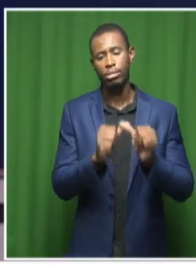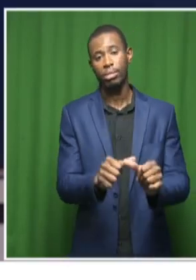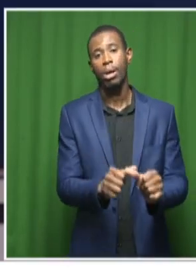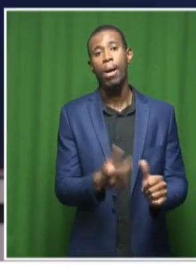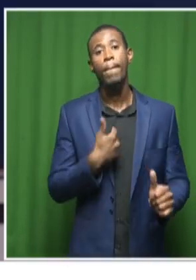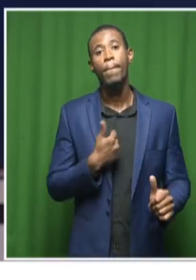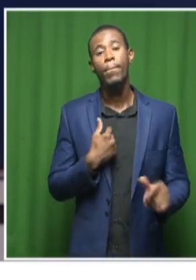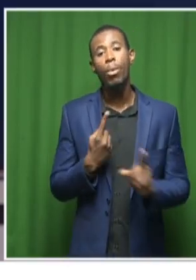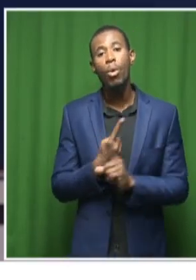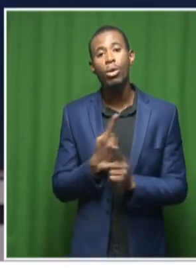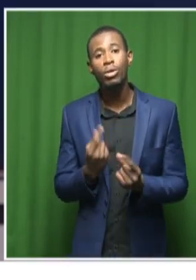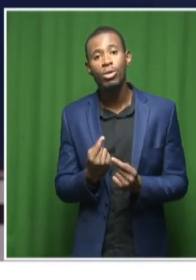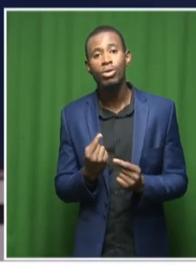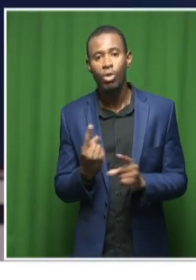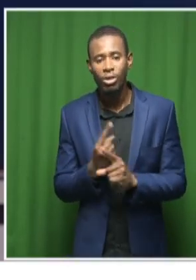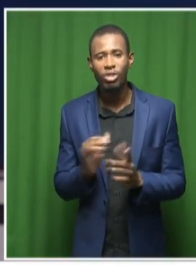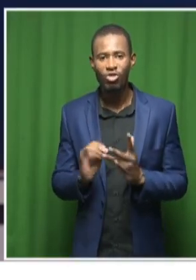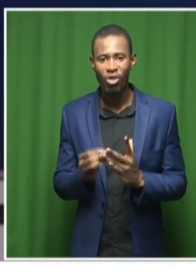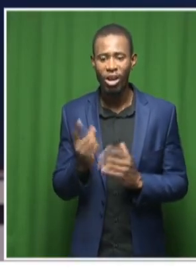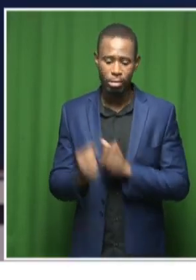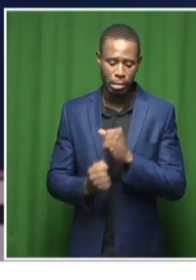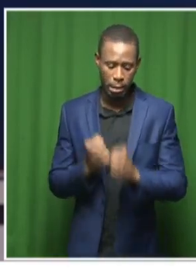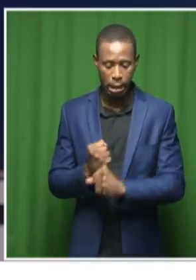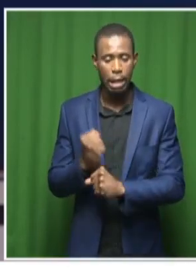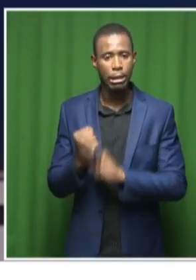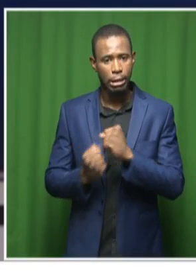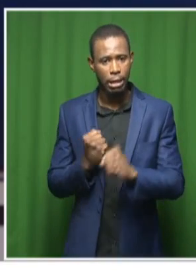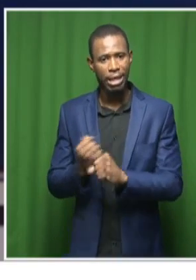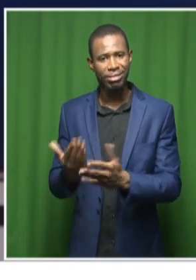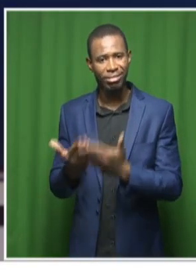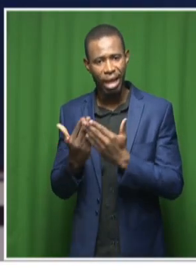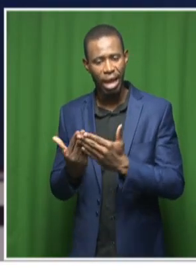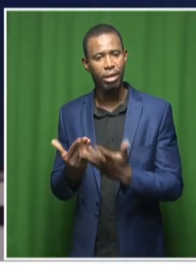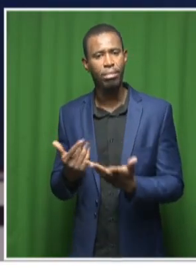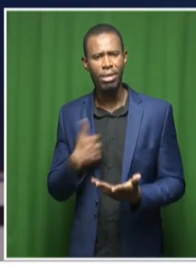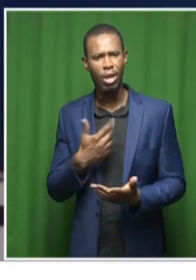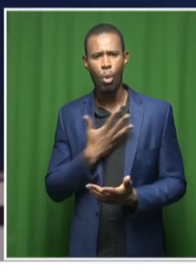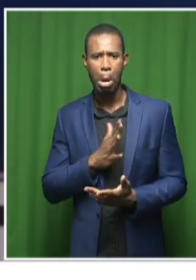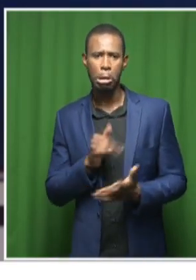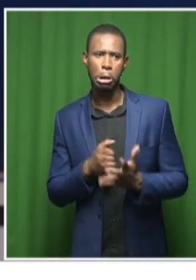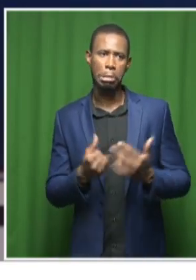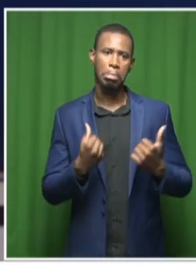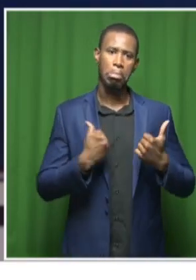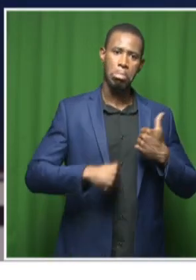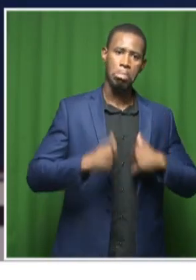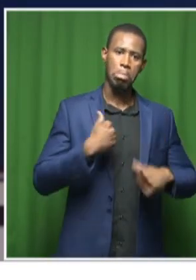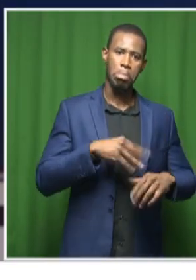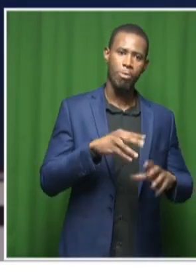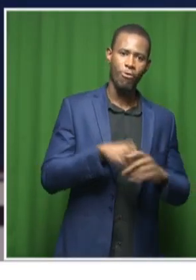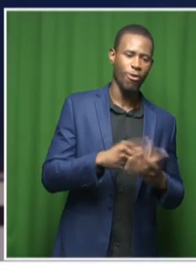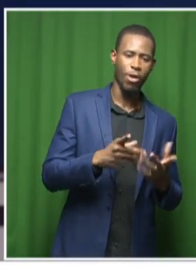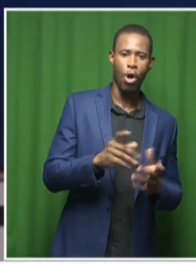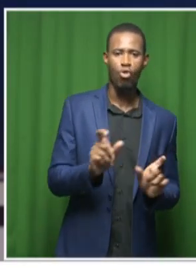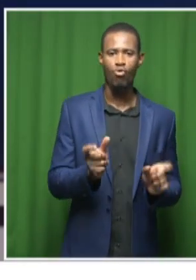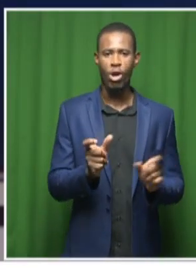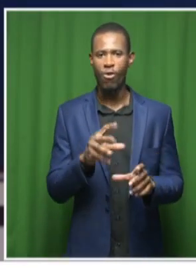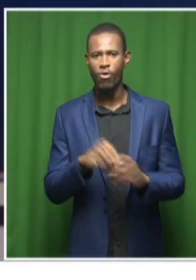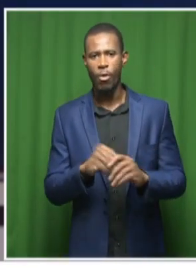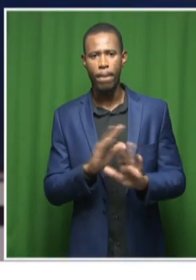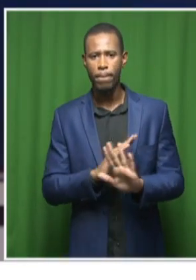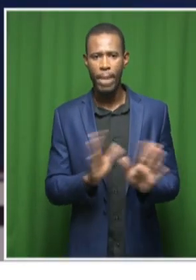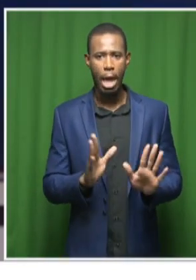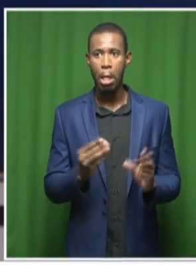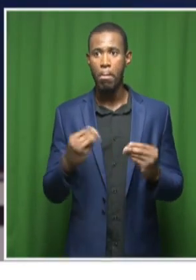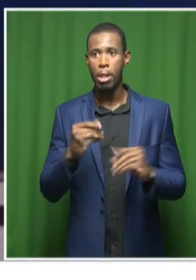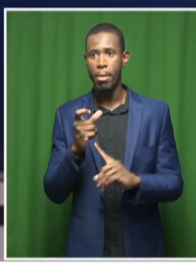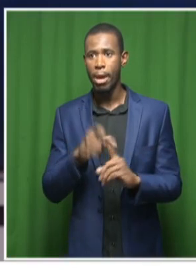year as much as I can. Not just be an actor, not a radio presenter, be a businessman. And it hasn't been an easy journey. It has